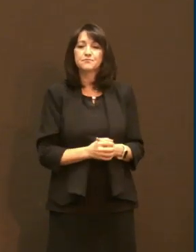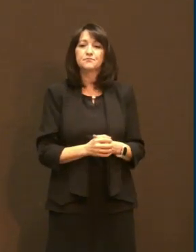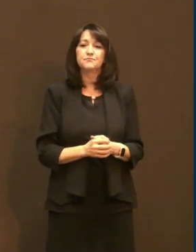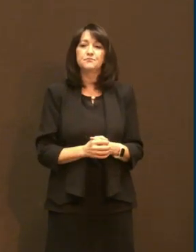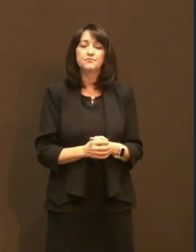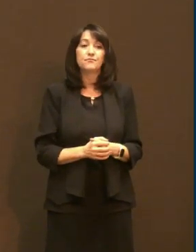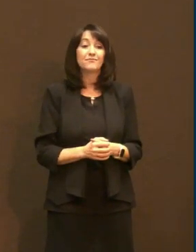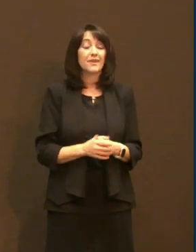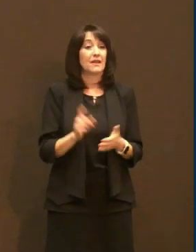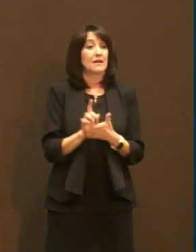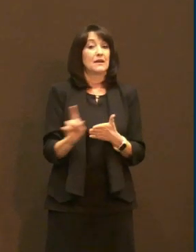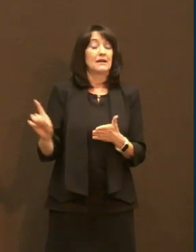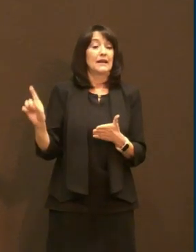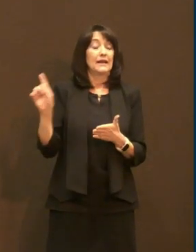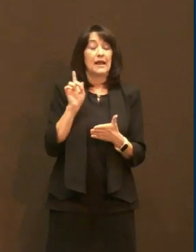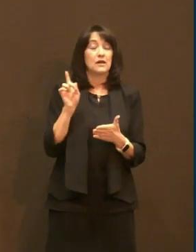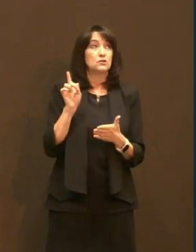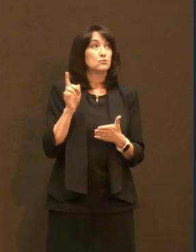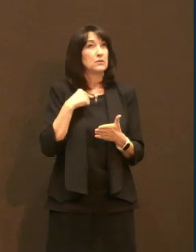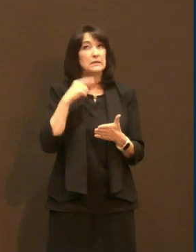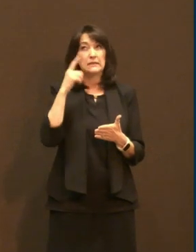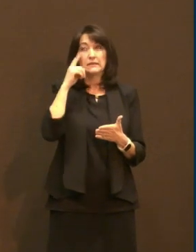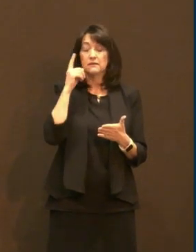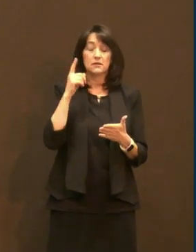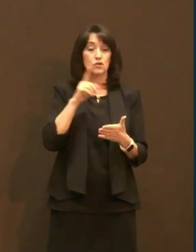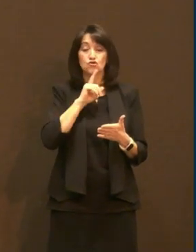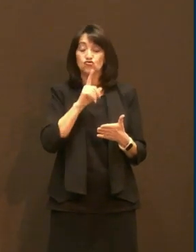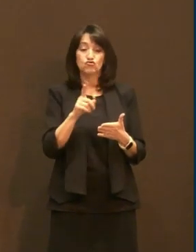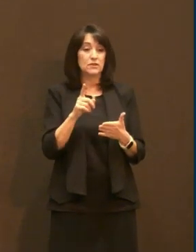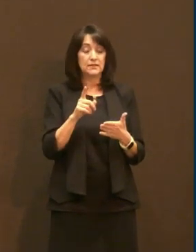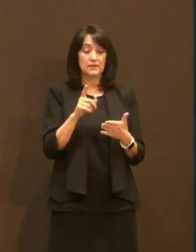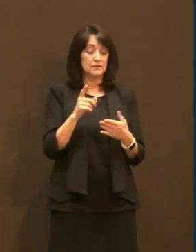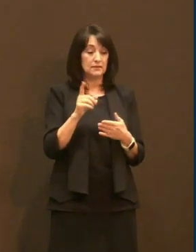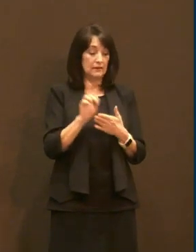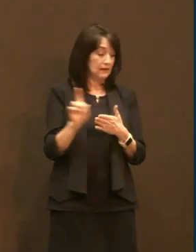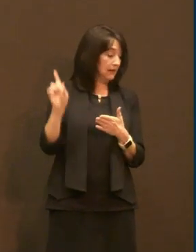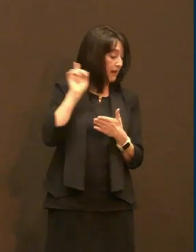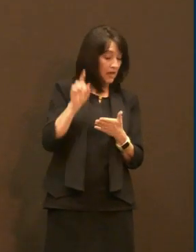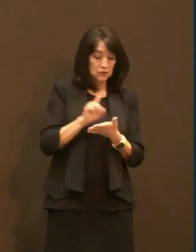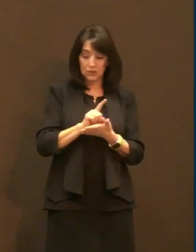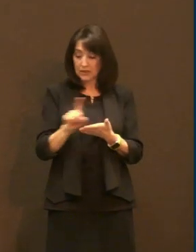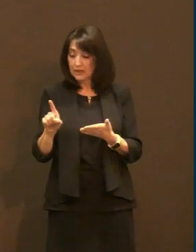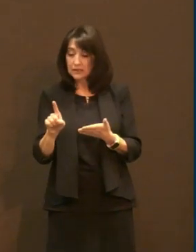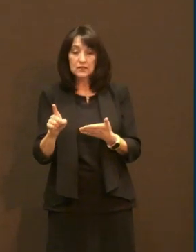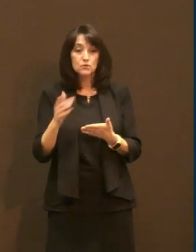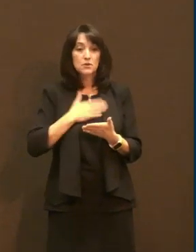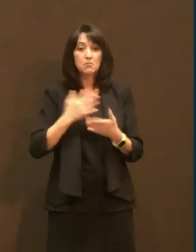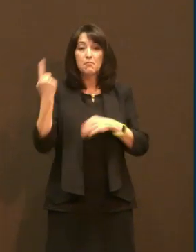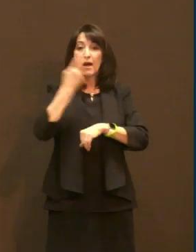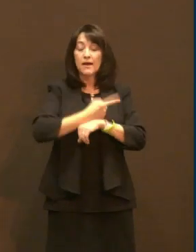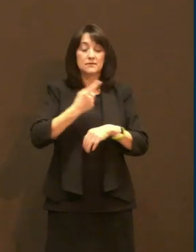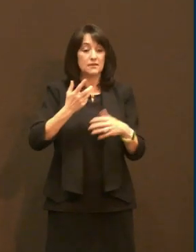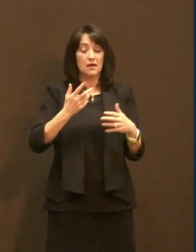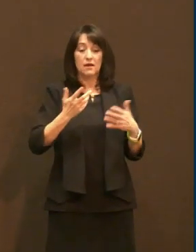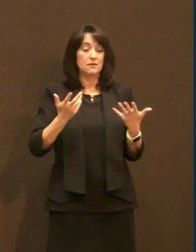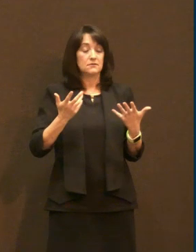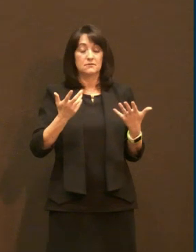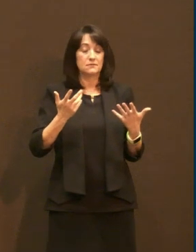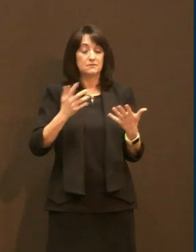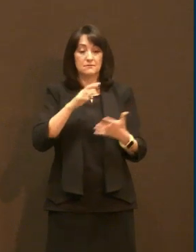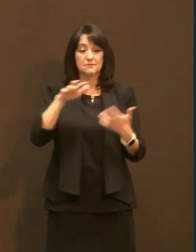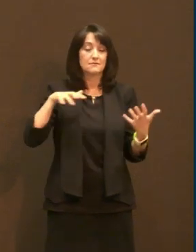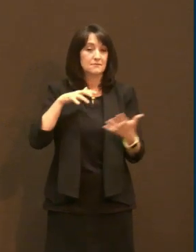the days all blend together for me, that the decisions that we have ahead of us now as we move into this next phase are going to